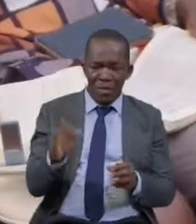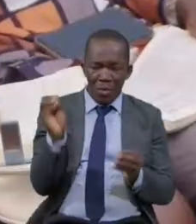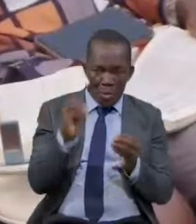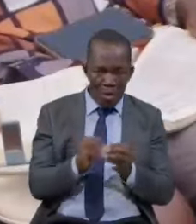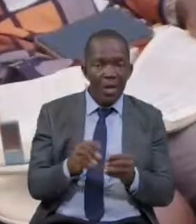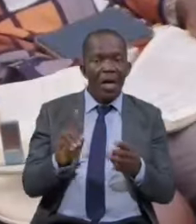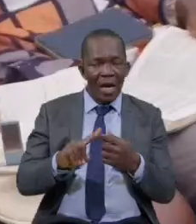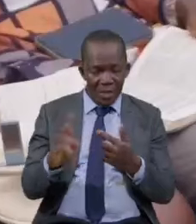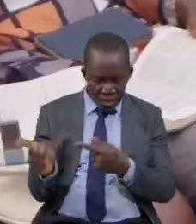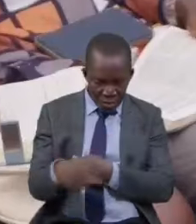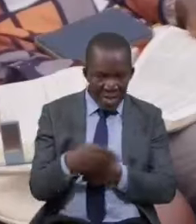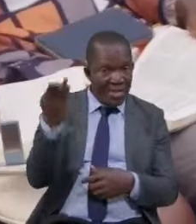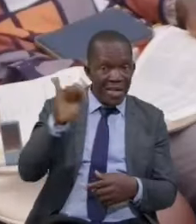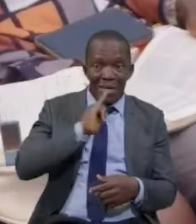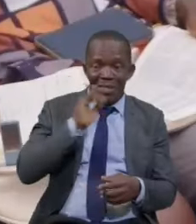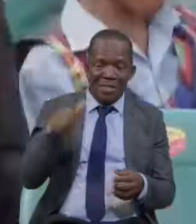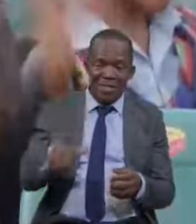There is more for me.